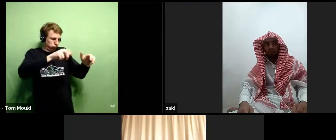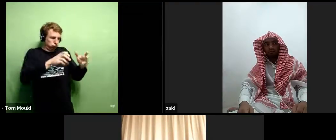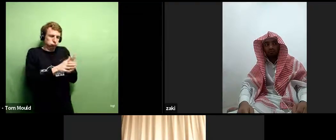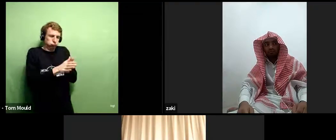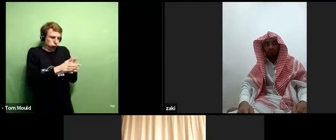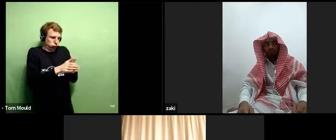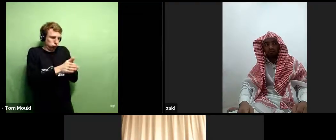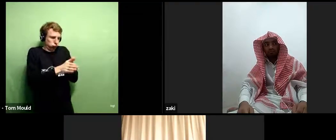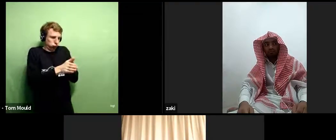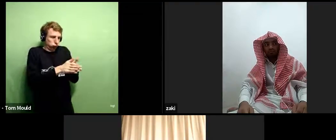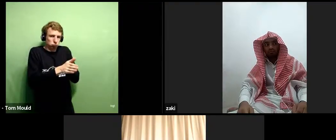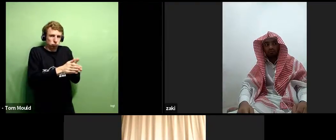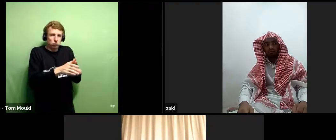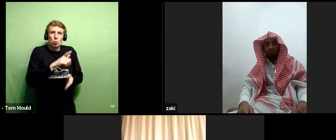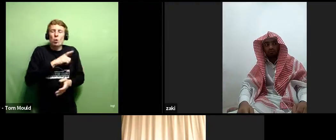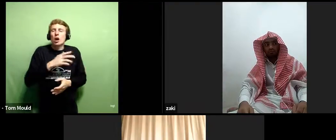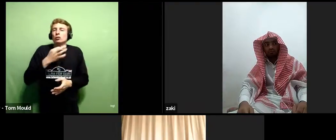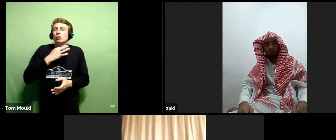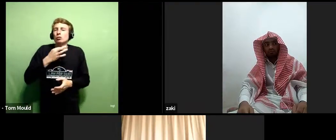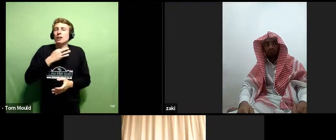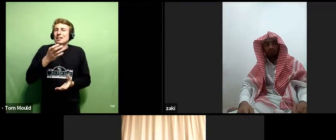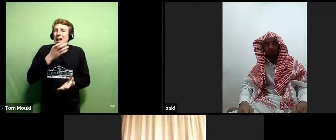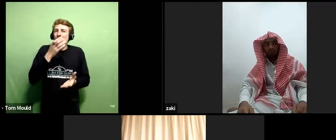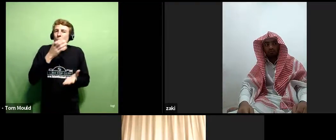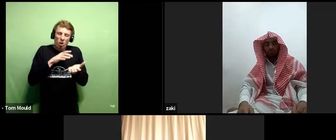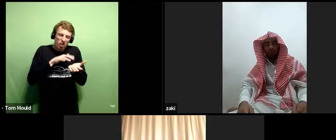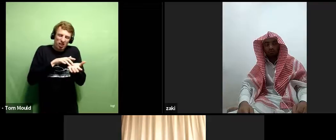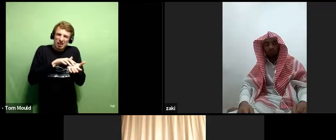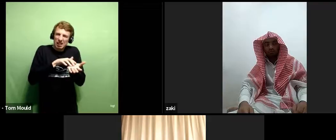can ingest it. So we must wash our hands first.